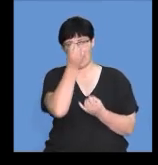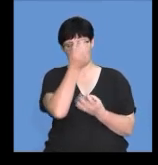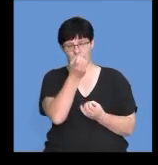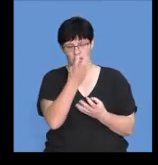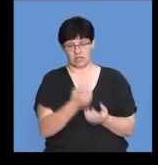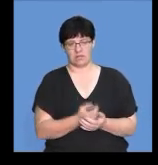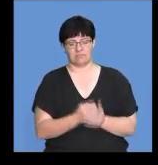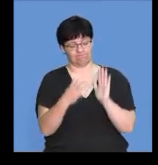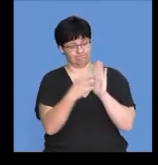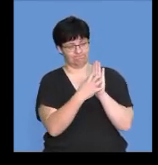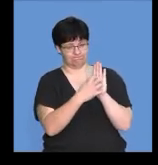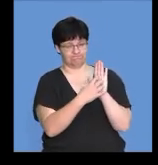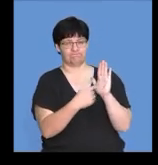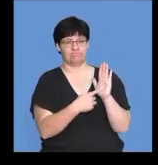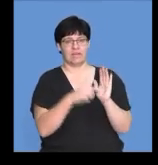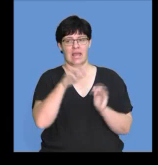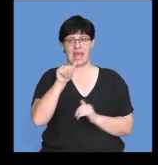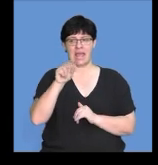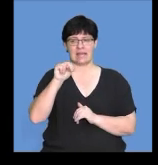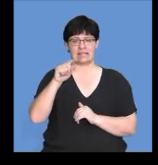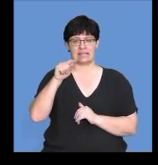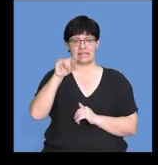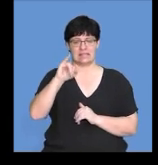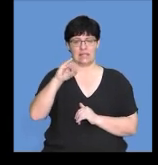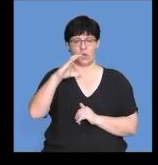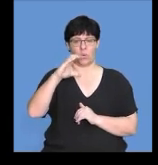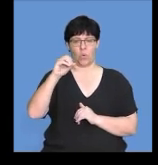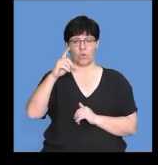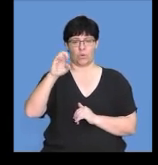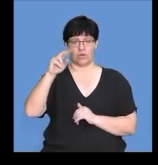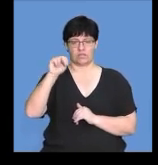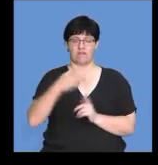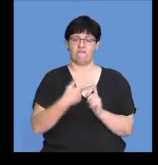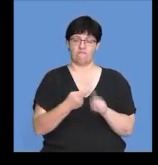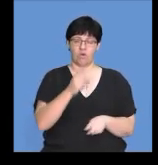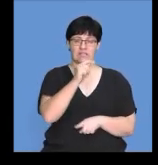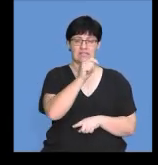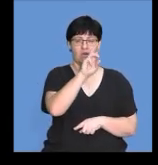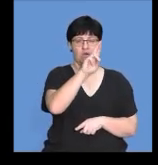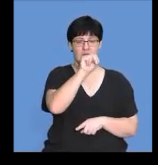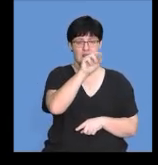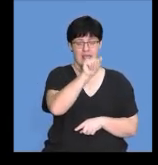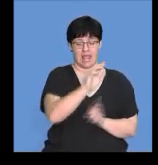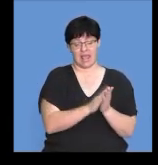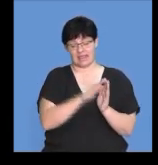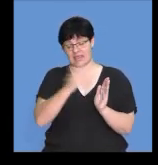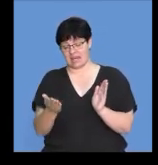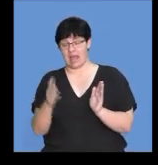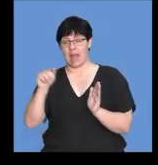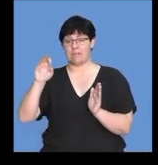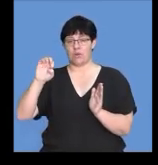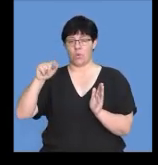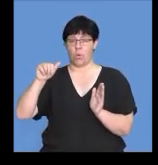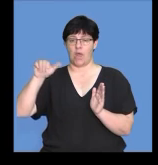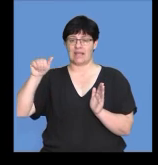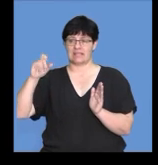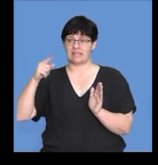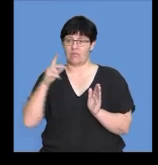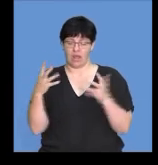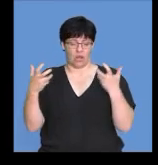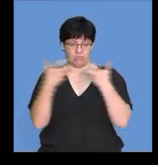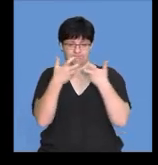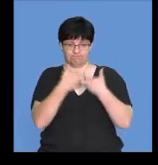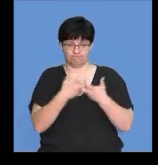information about the anticodons for tRNA and the corresponding amino acids that are coded for by